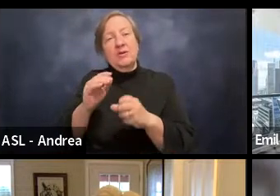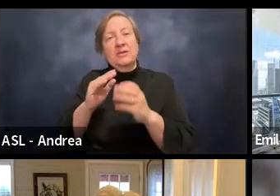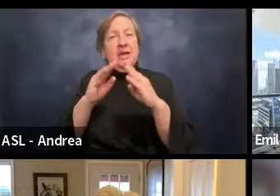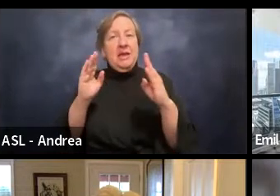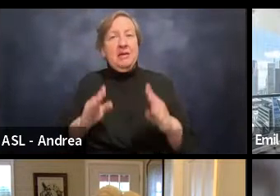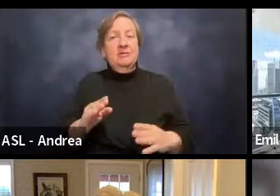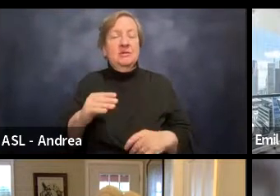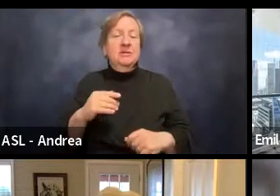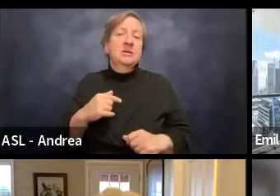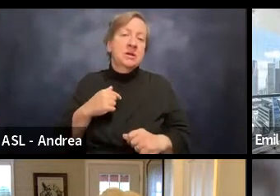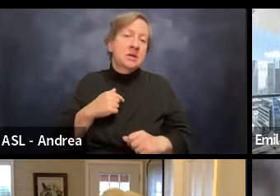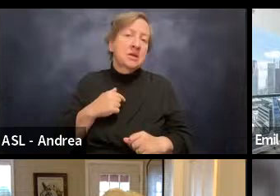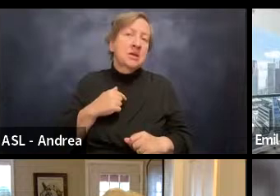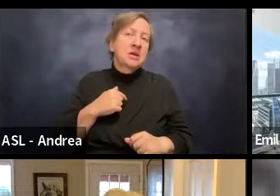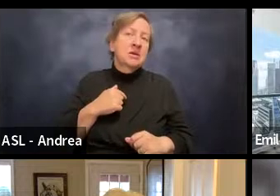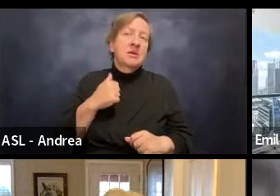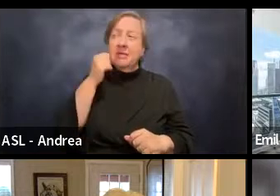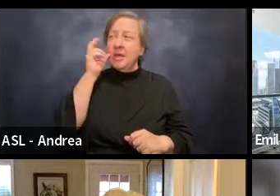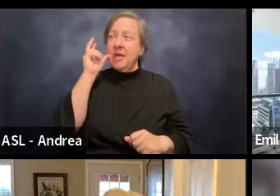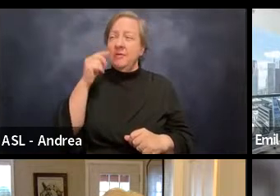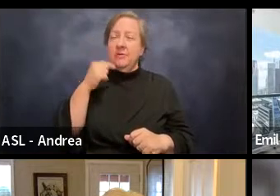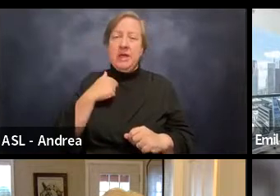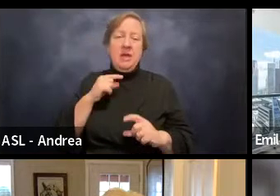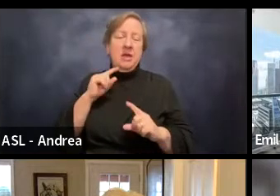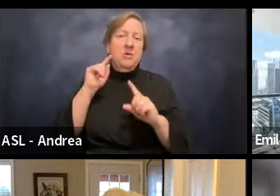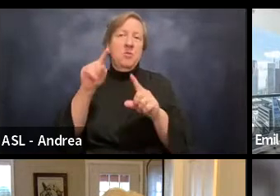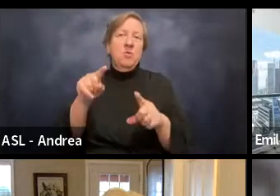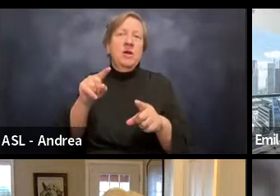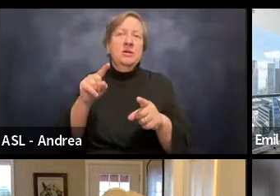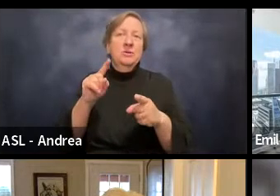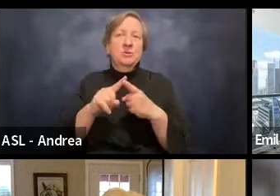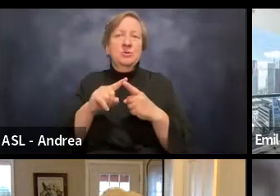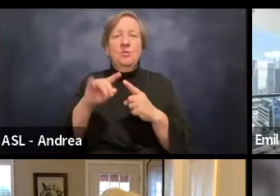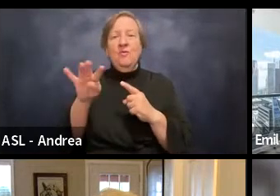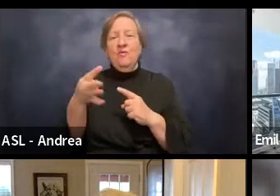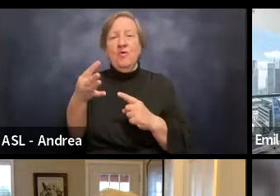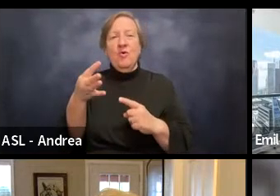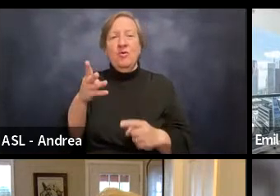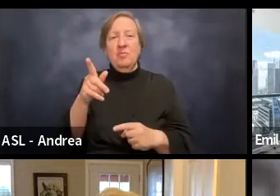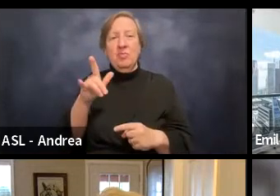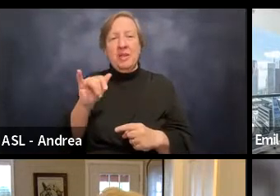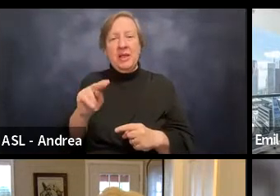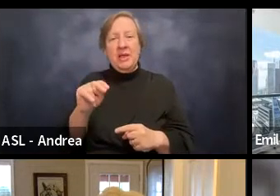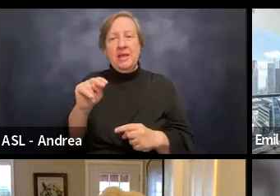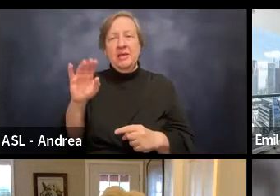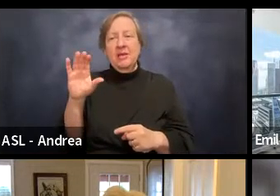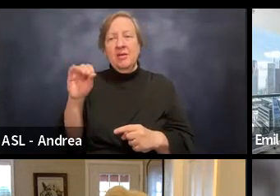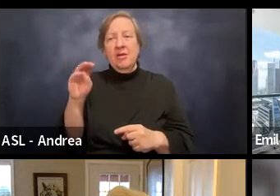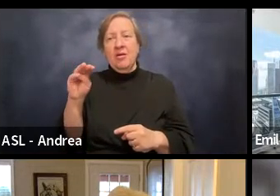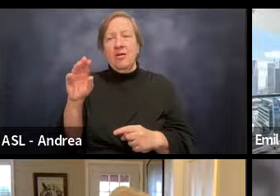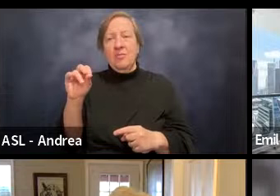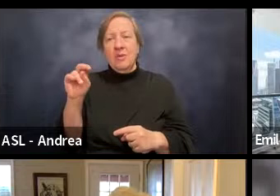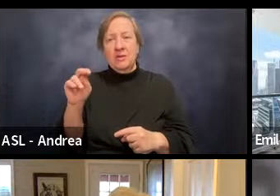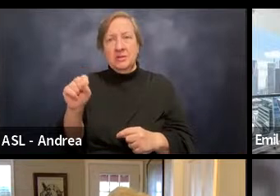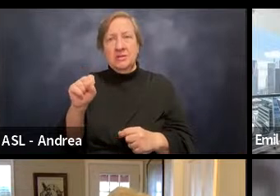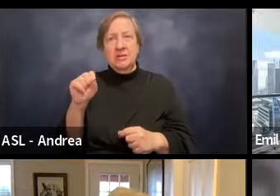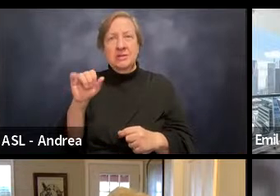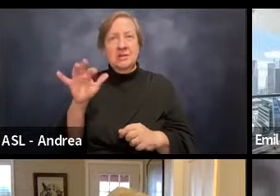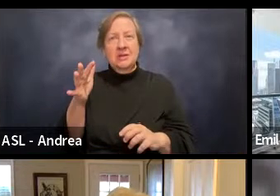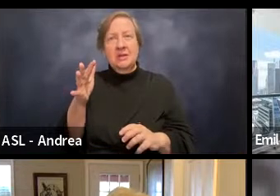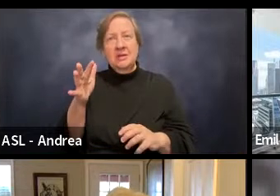was the other day at the Fourth Plain Commons, which is a sort of